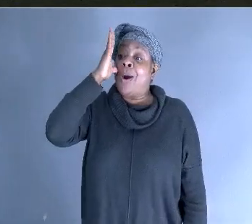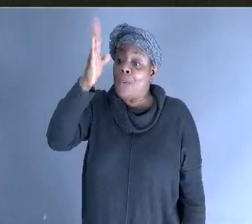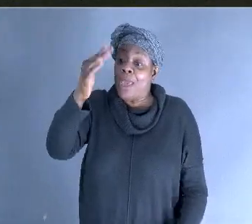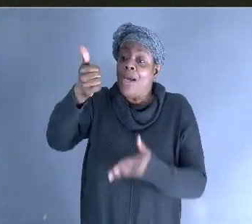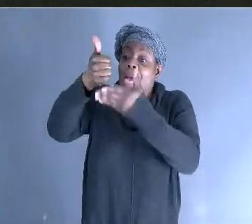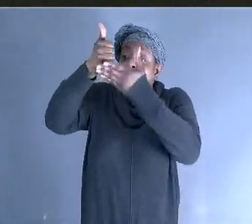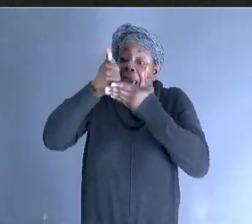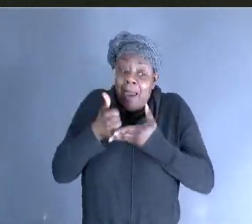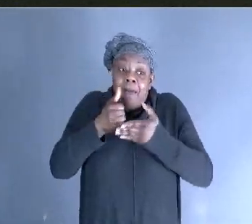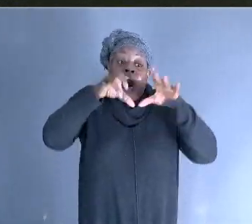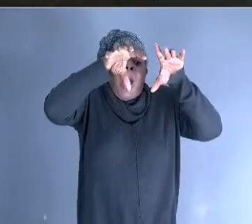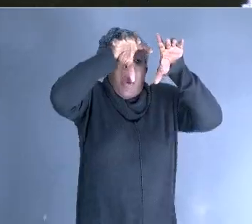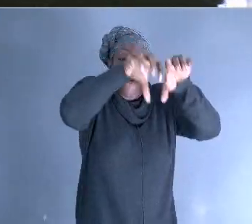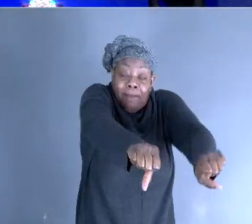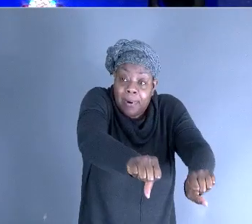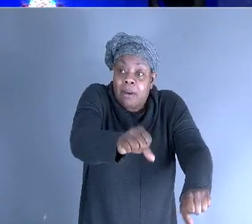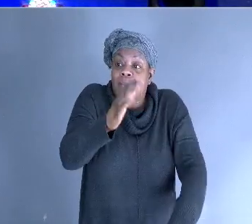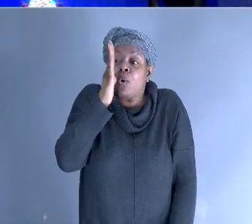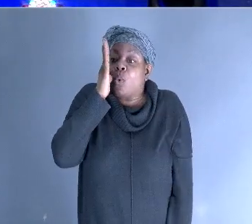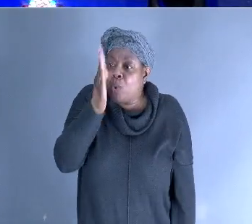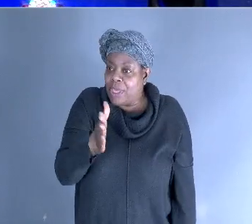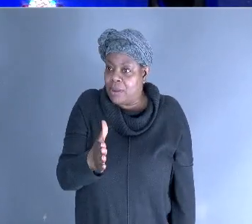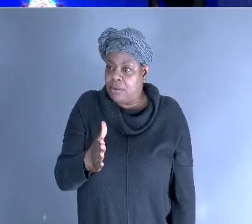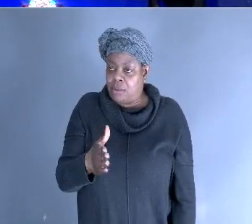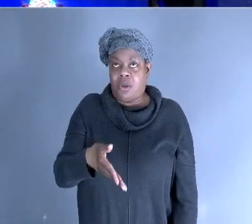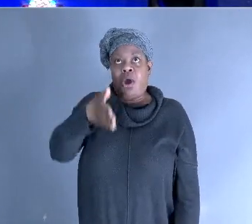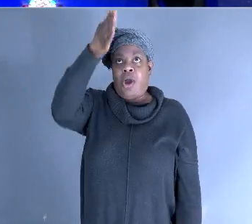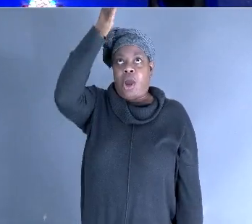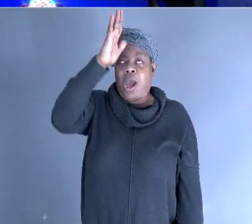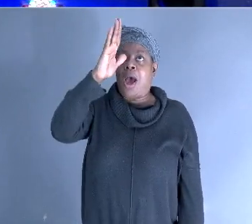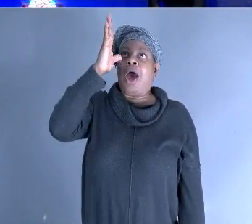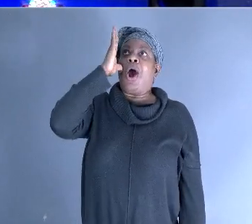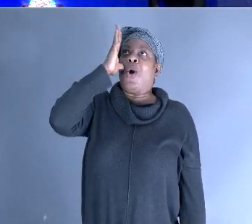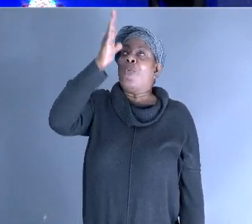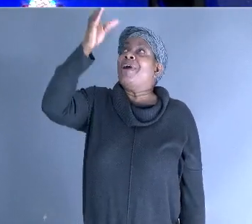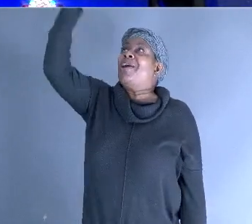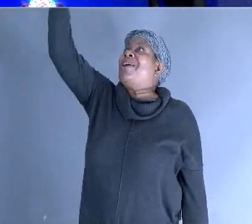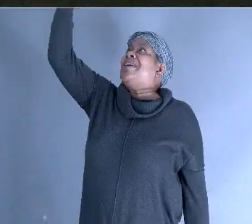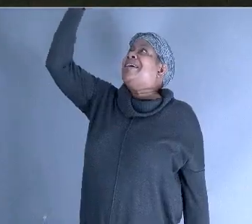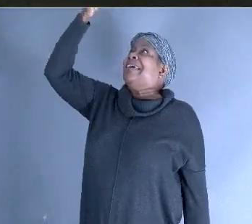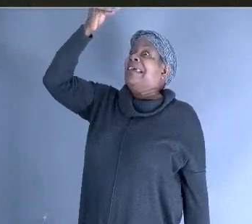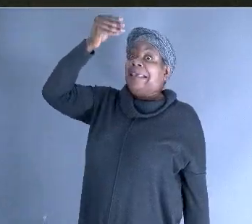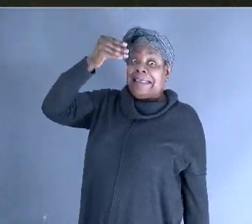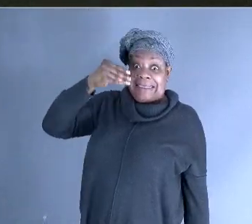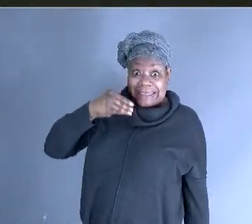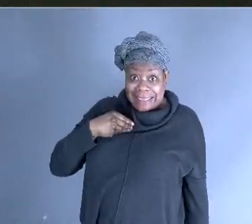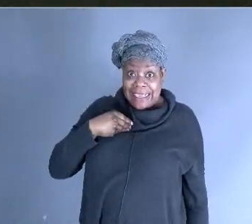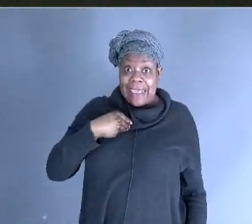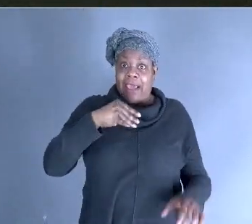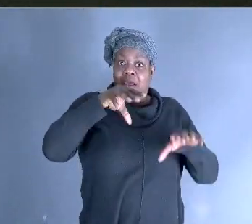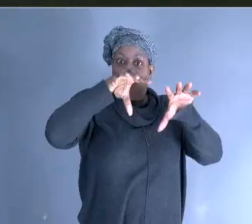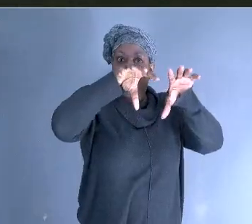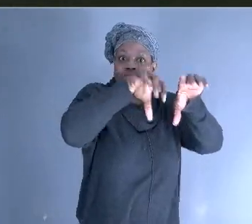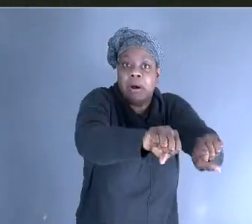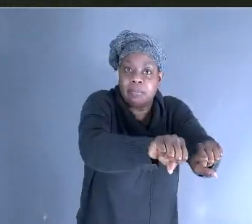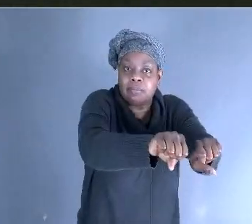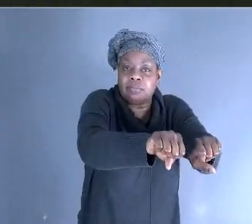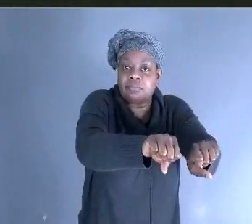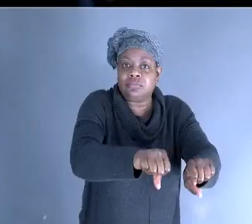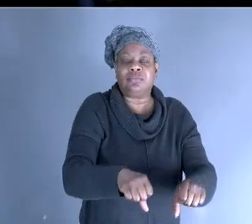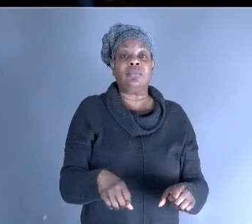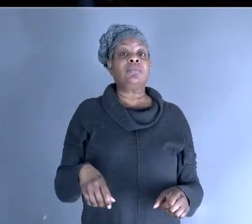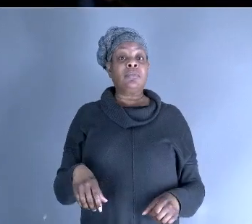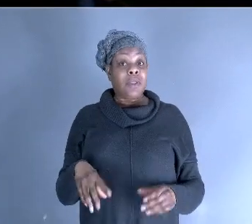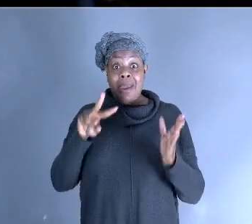underline it if you have a Bible. He will give it to us. Which means that there is something that God has prepared for you,